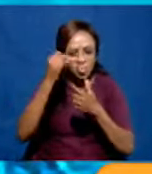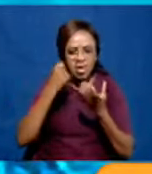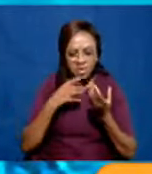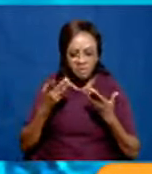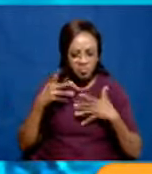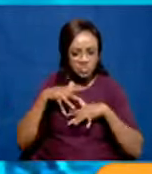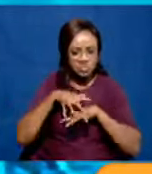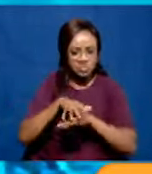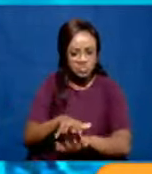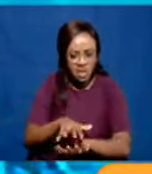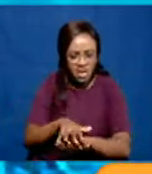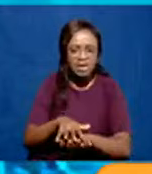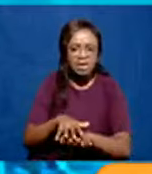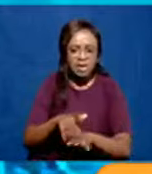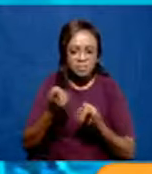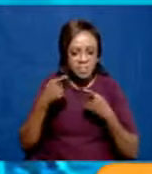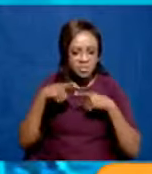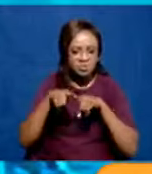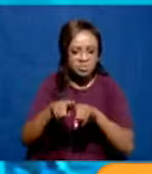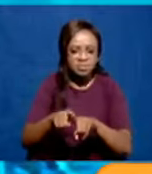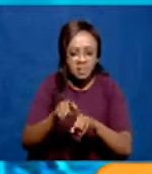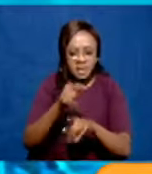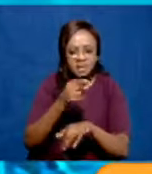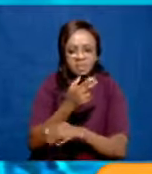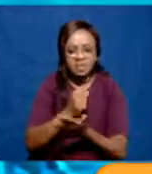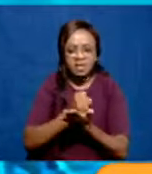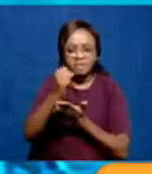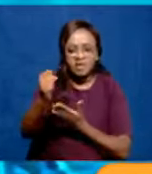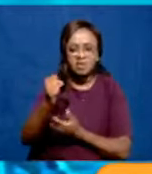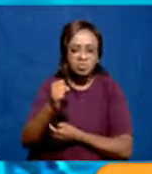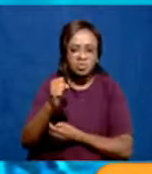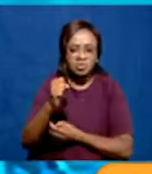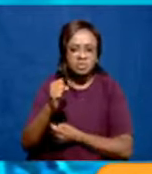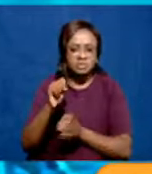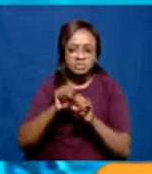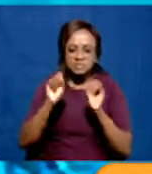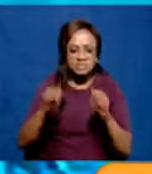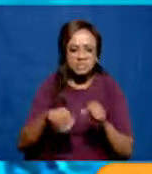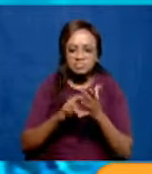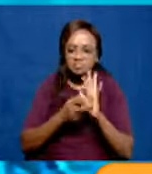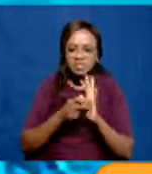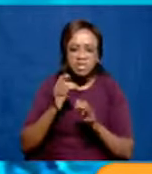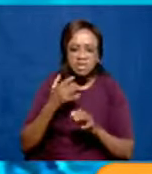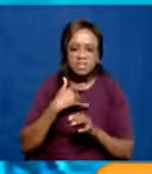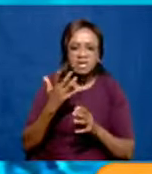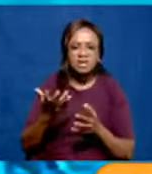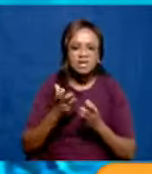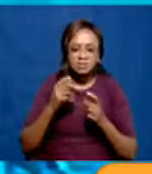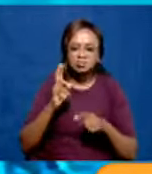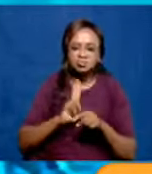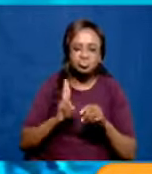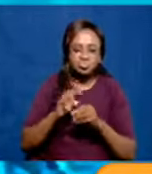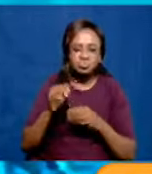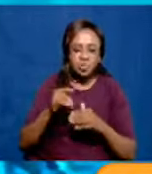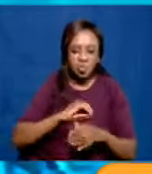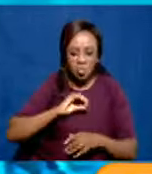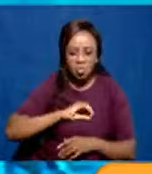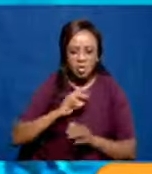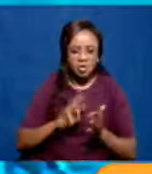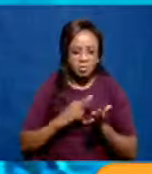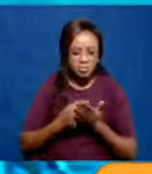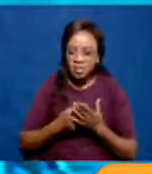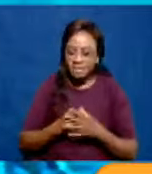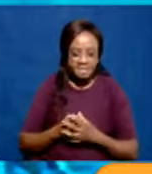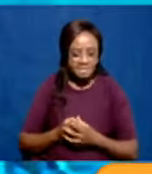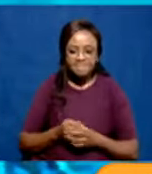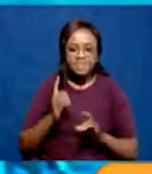don't want people who have got colds to go and seek a cardiologist. That is not prudent use of the resources. What we need is for it to be streamlined.